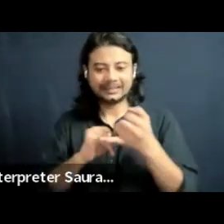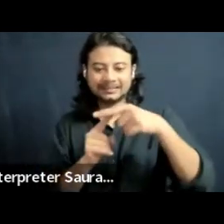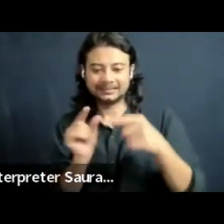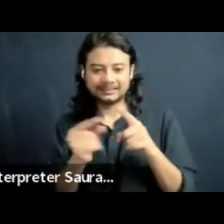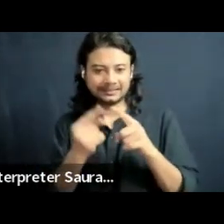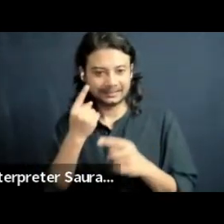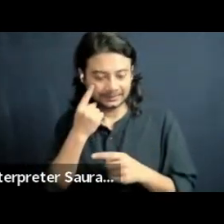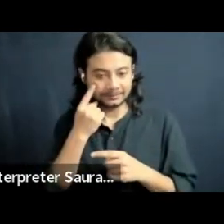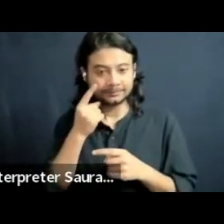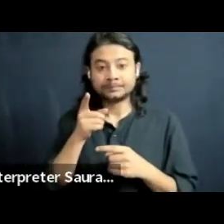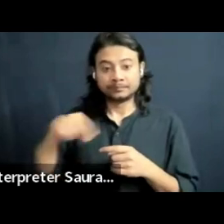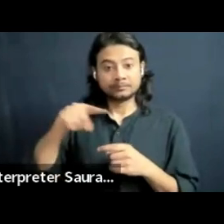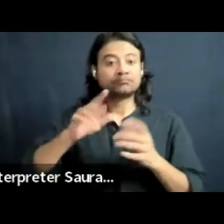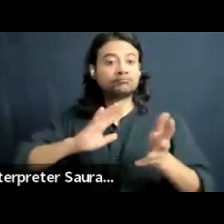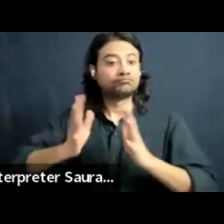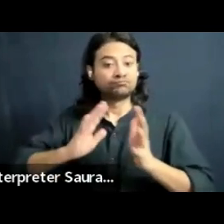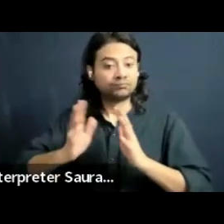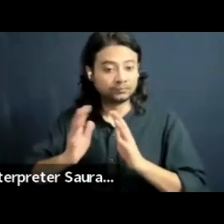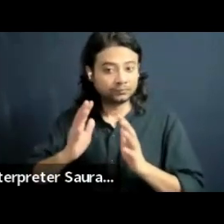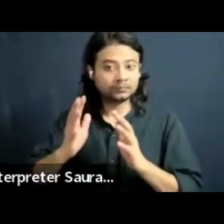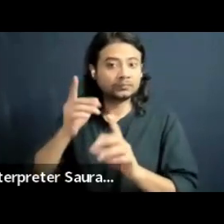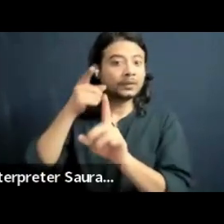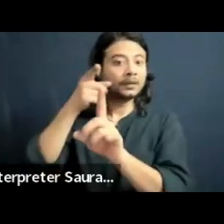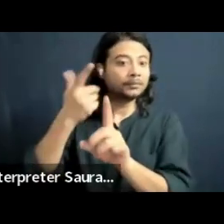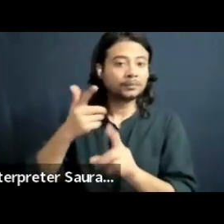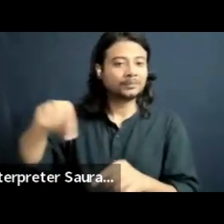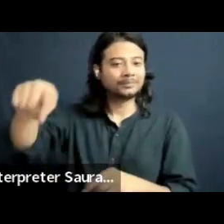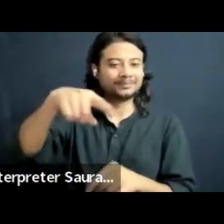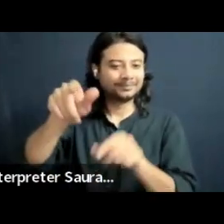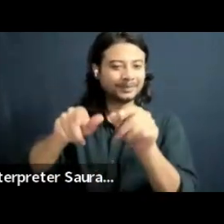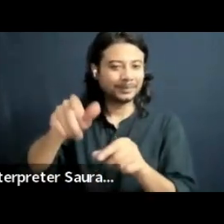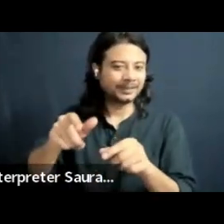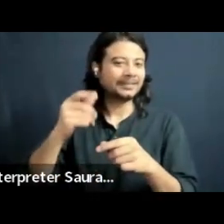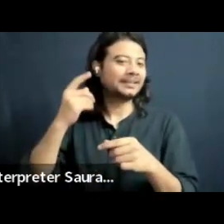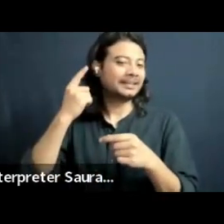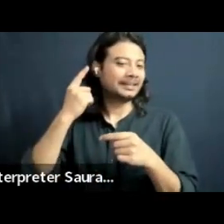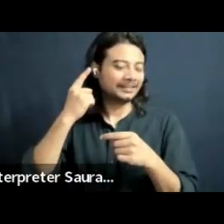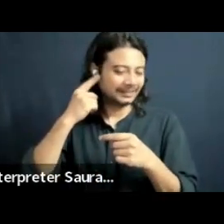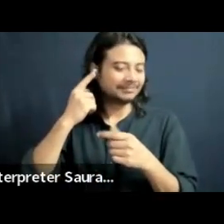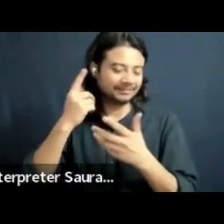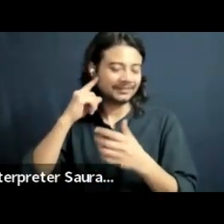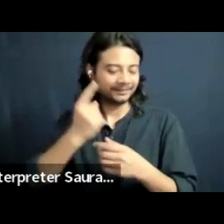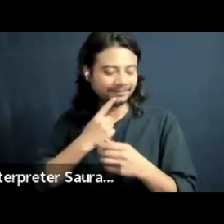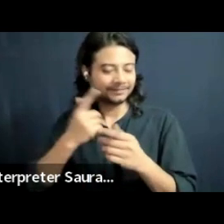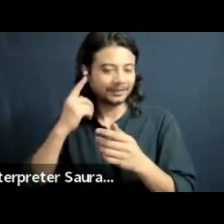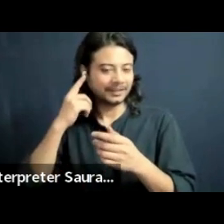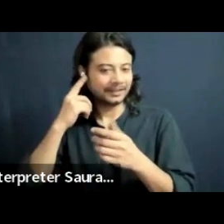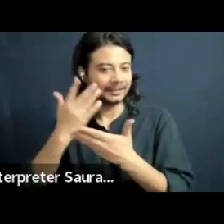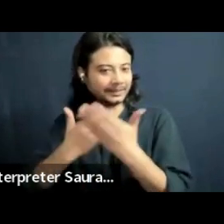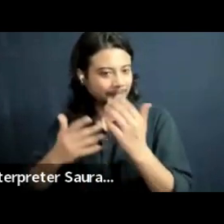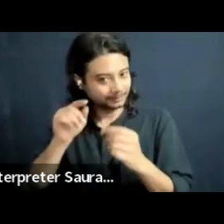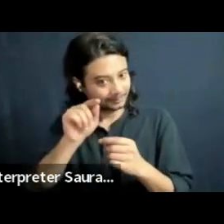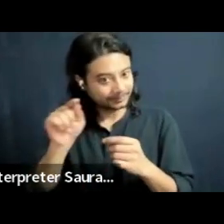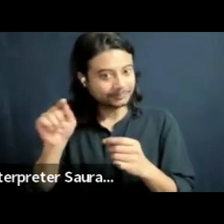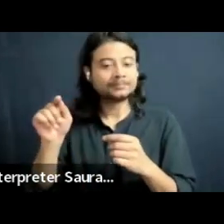hearing disability or hearing impairment for them. And make sure your conversation is at a pace so that it is easier for